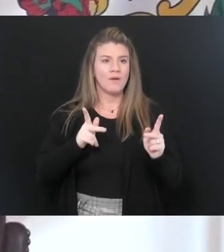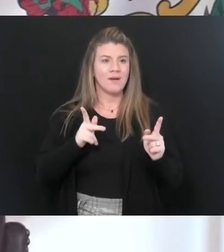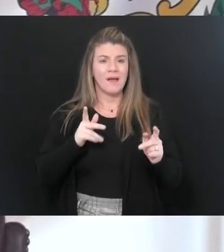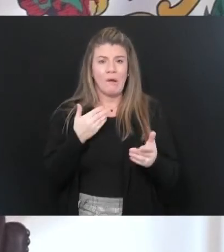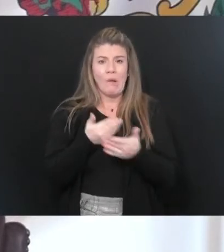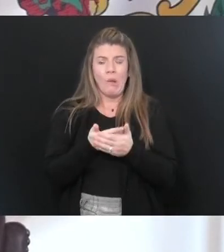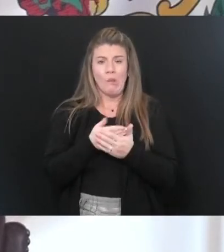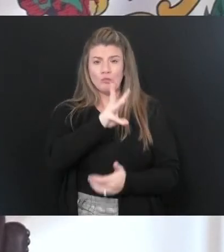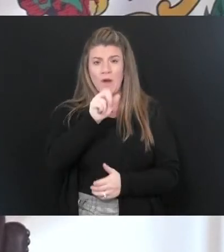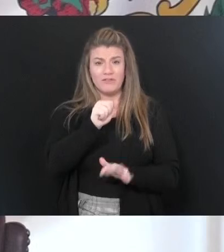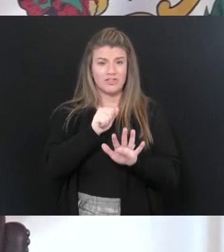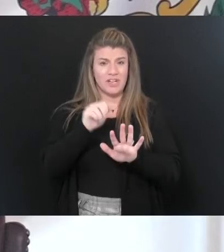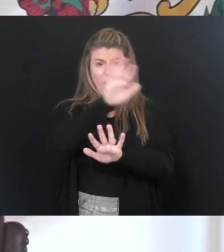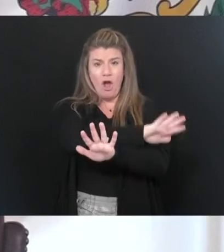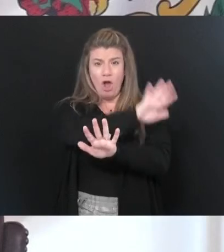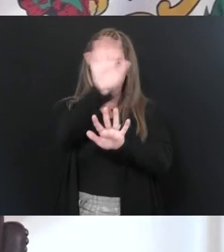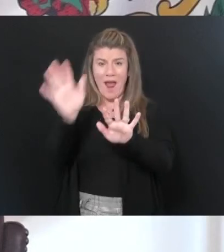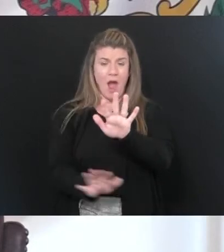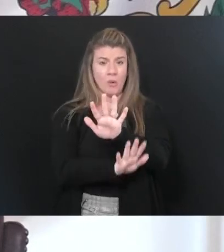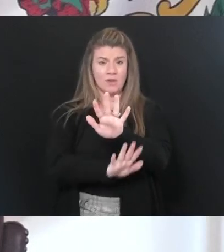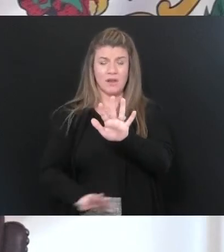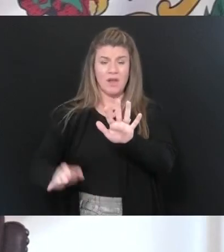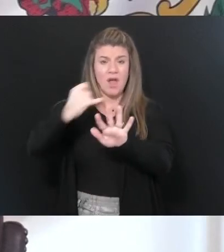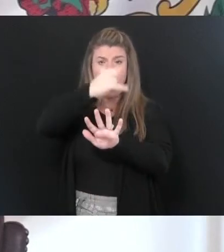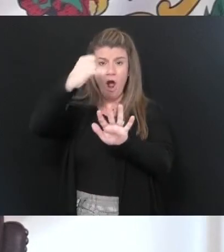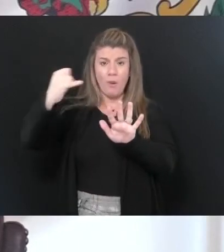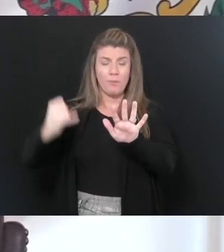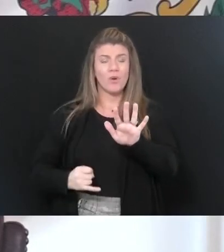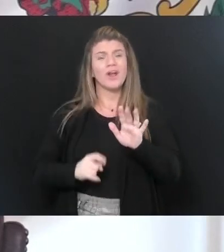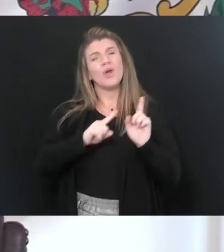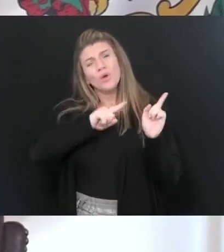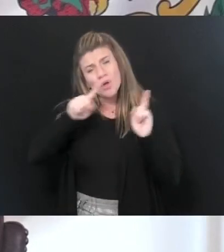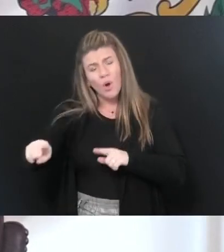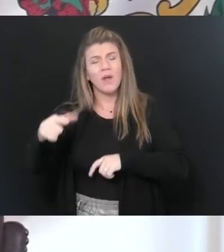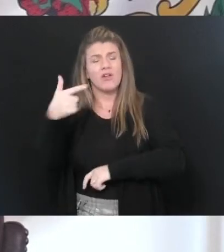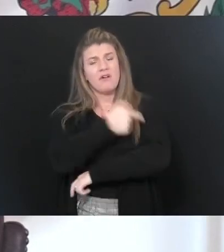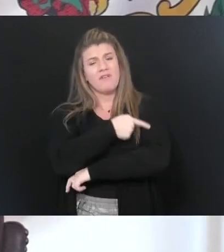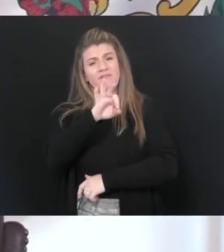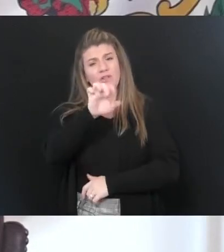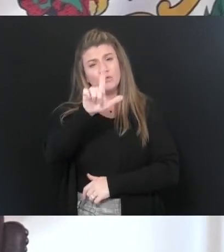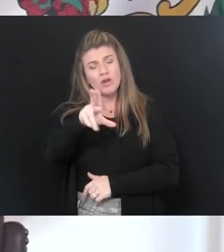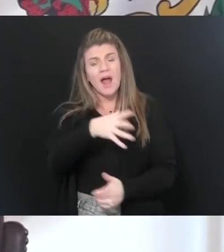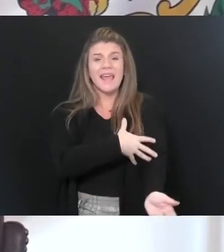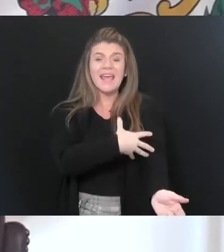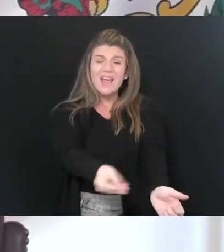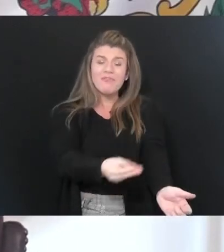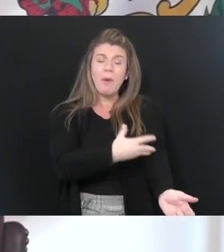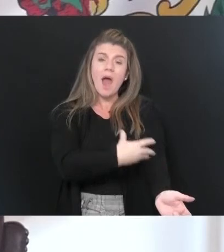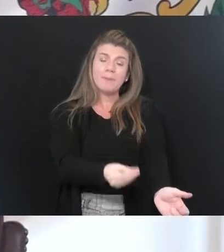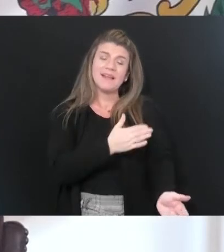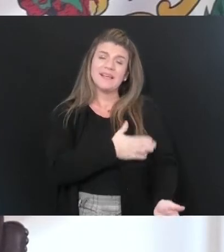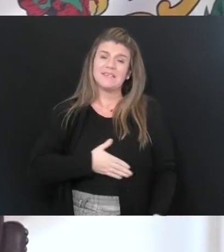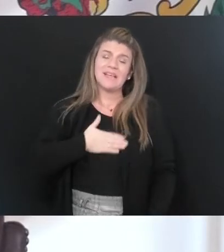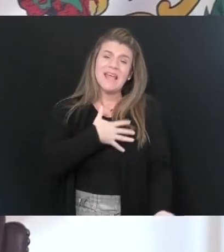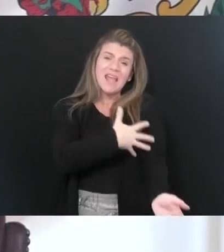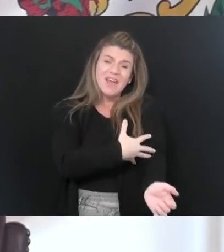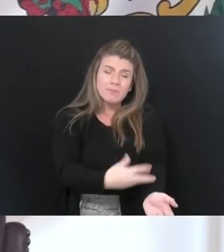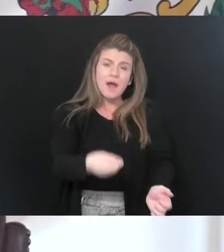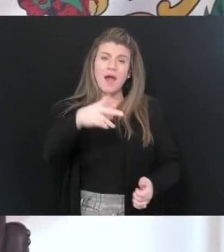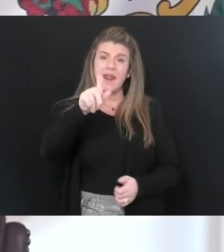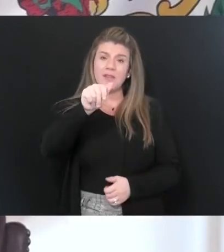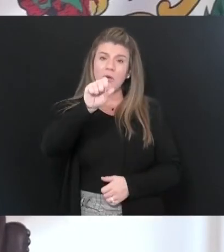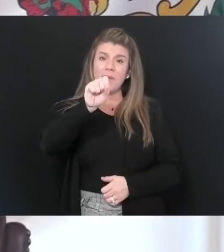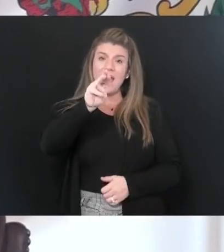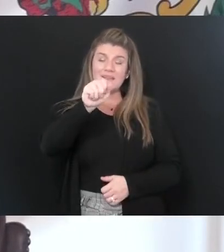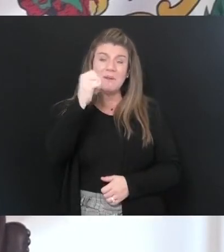West Virginia all over the place. Get your flu shot, give blood. Give blood and plasma if you